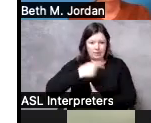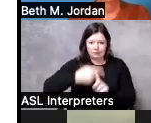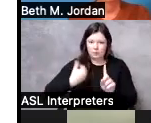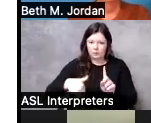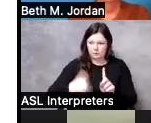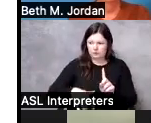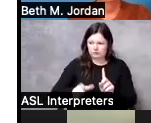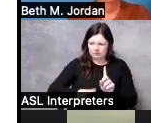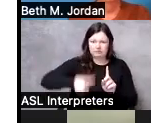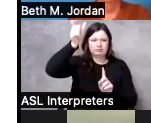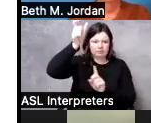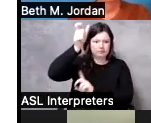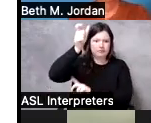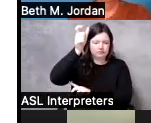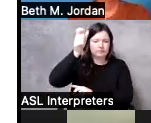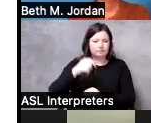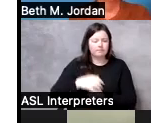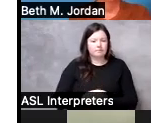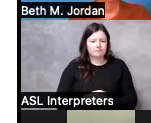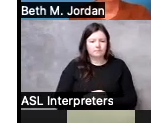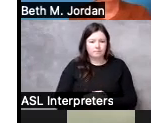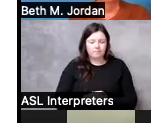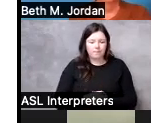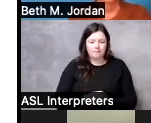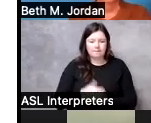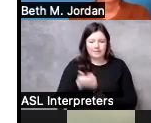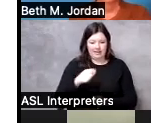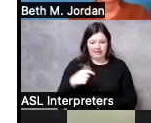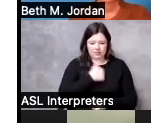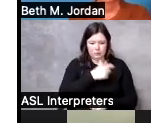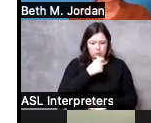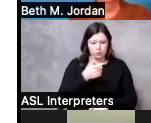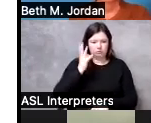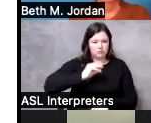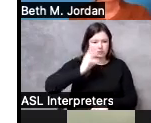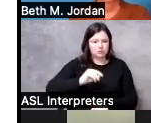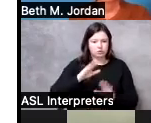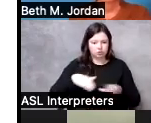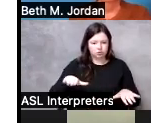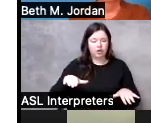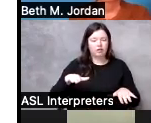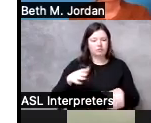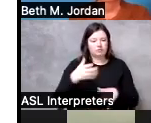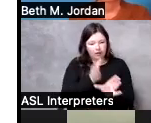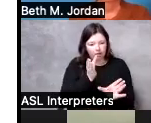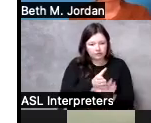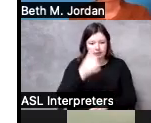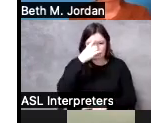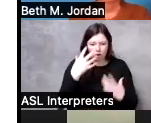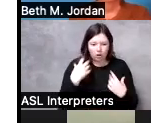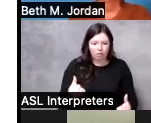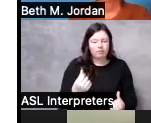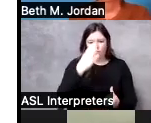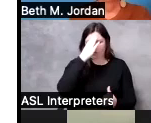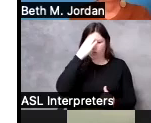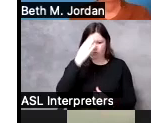And any of us who have worked in child psychiatry, child mental health understands that the spring of the year as school ends is often